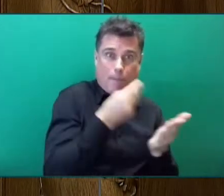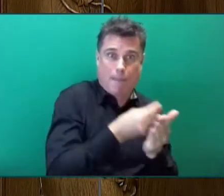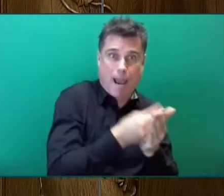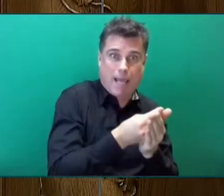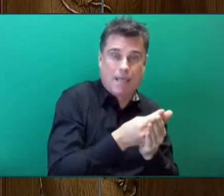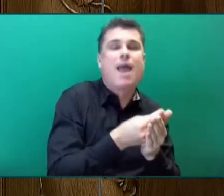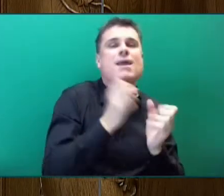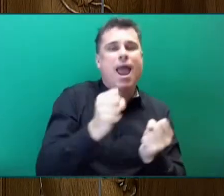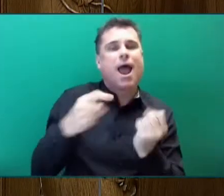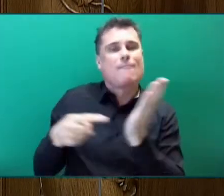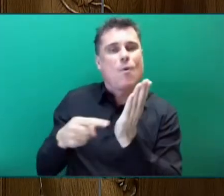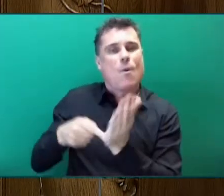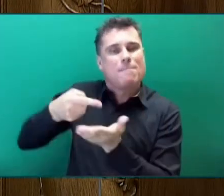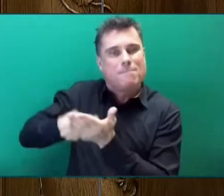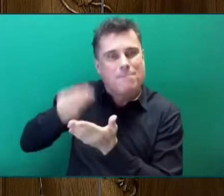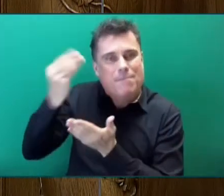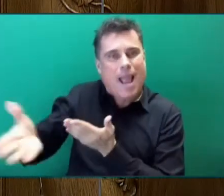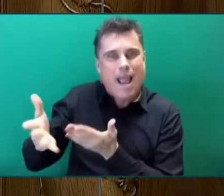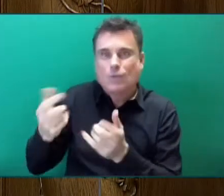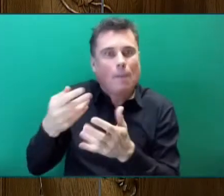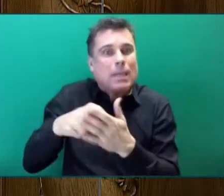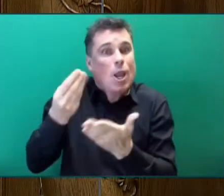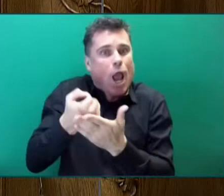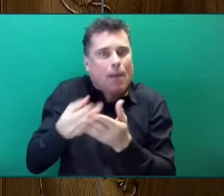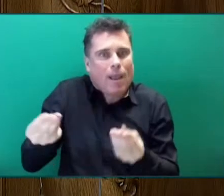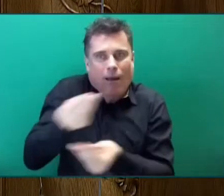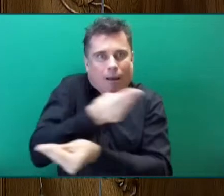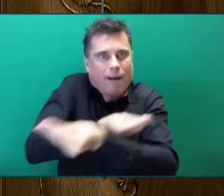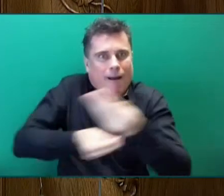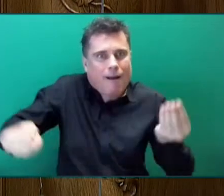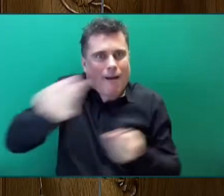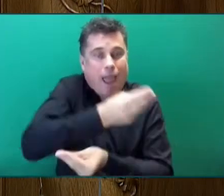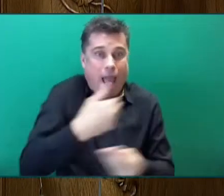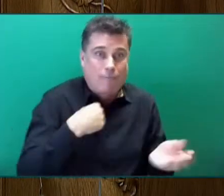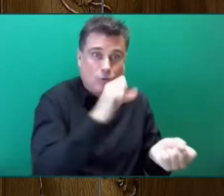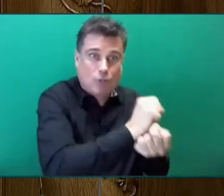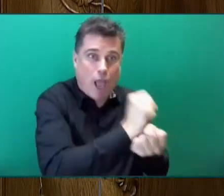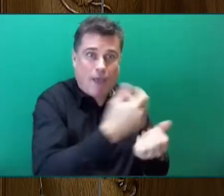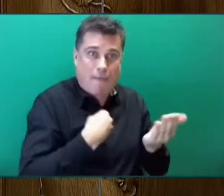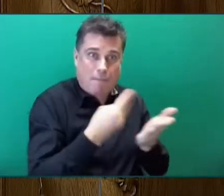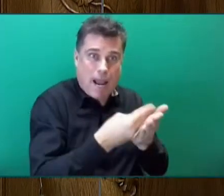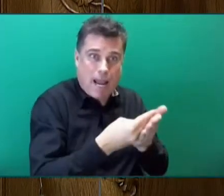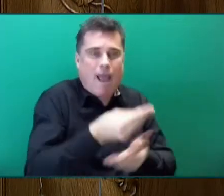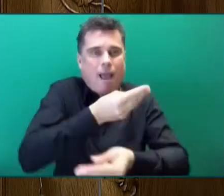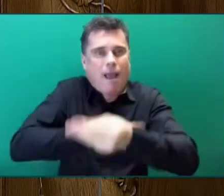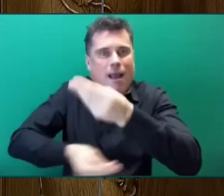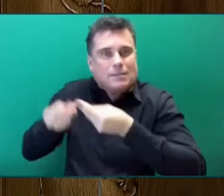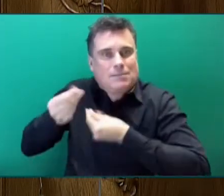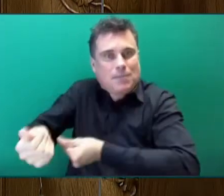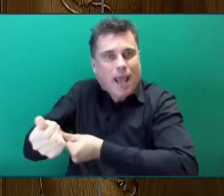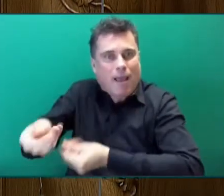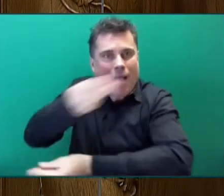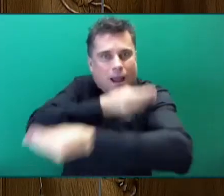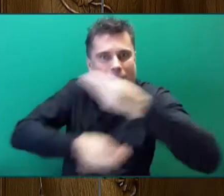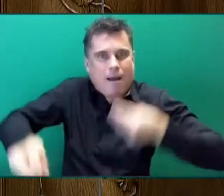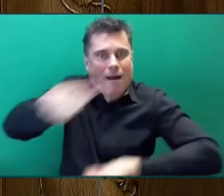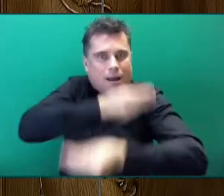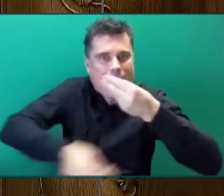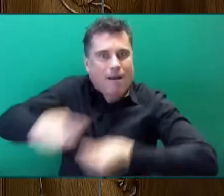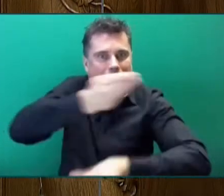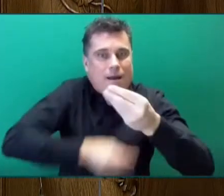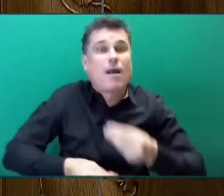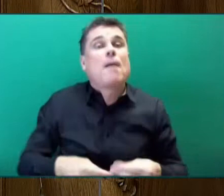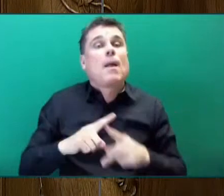will provide millions of dollars to childcare providers to help them deliver COVID-19 safe care, and millions more to